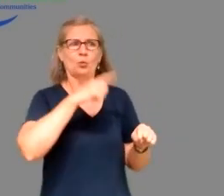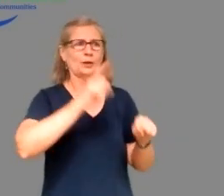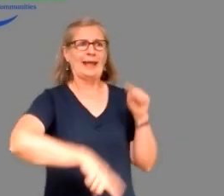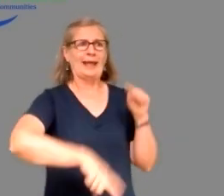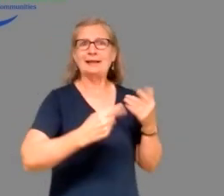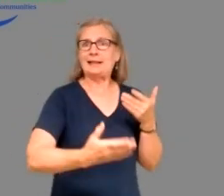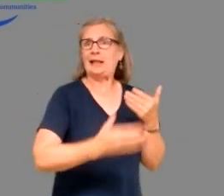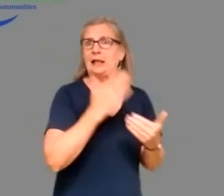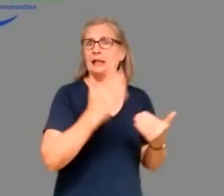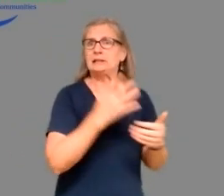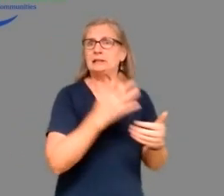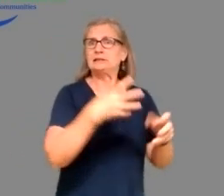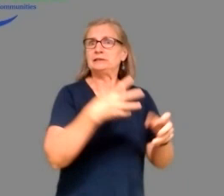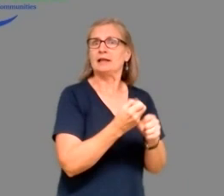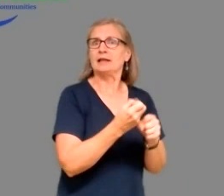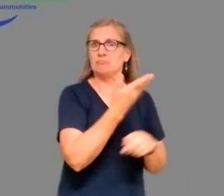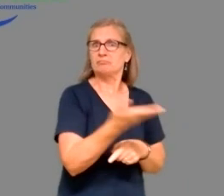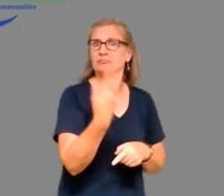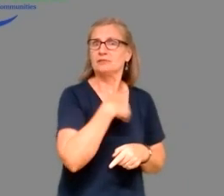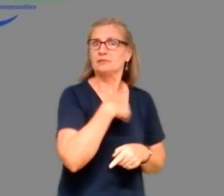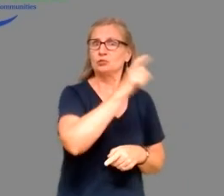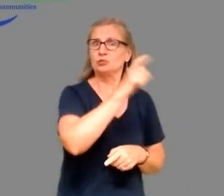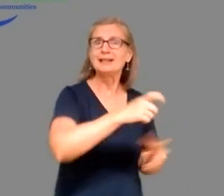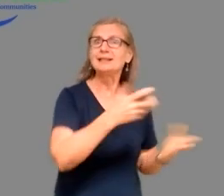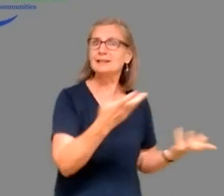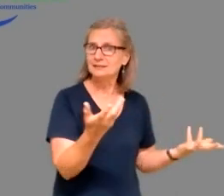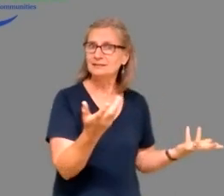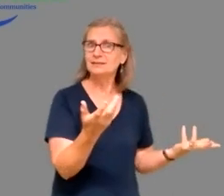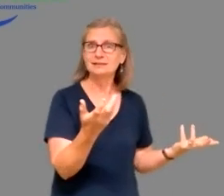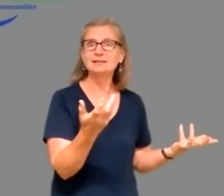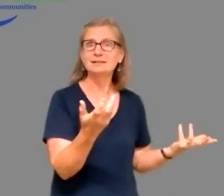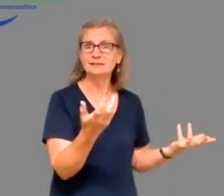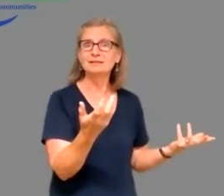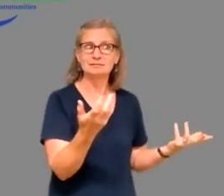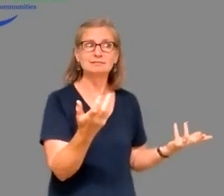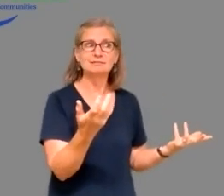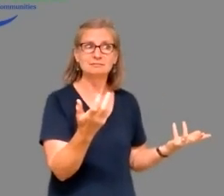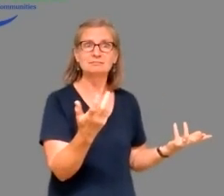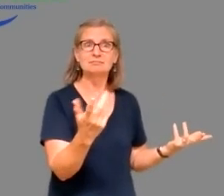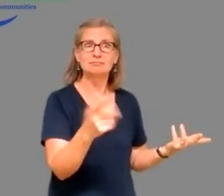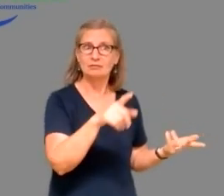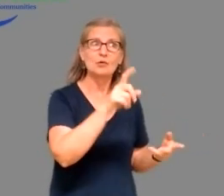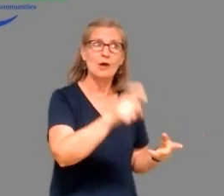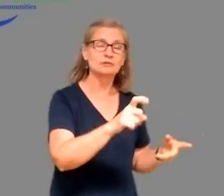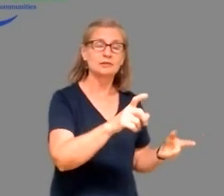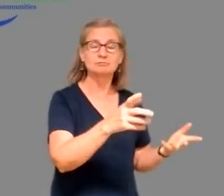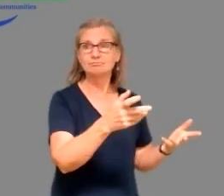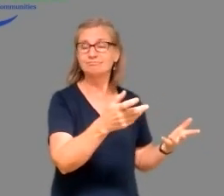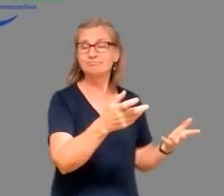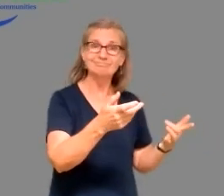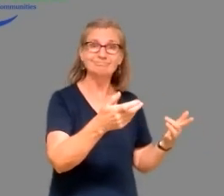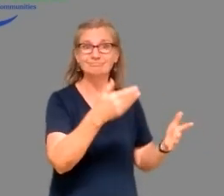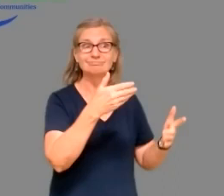walking into a building. There are going to be things that we've got to go through, right? Yeah. It's going to be like